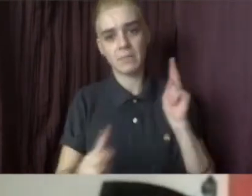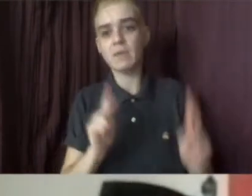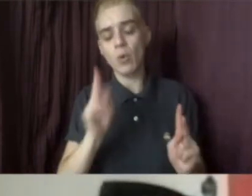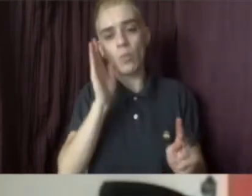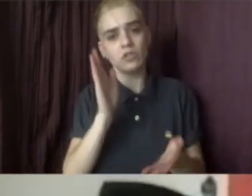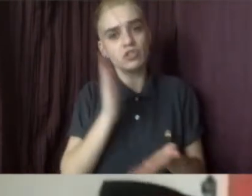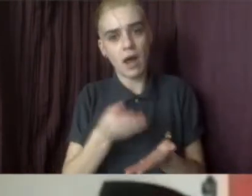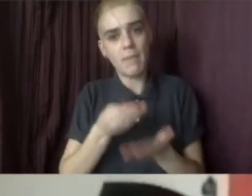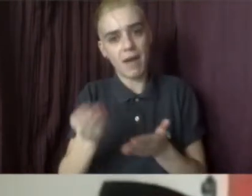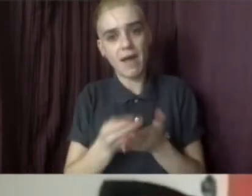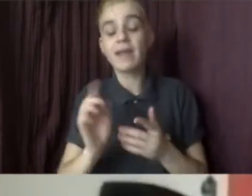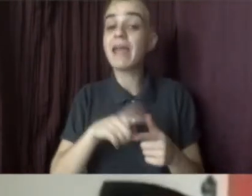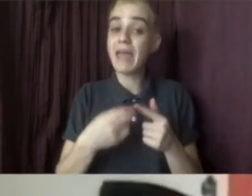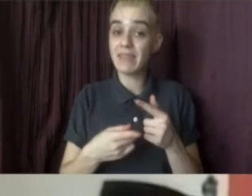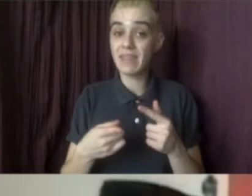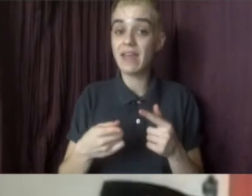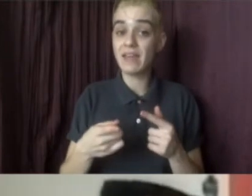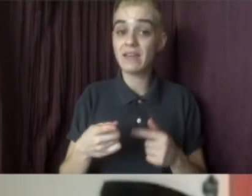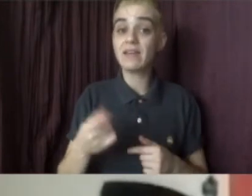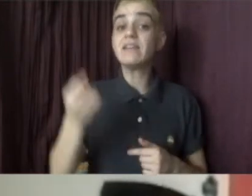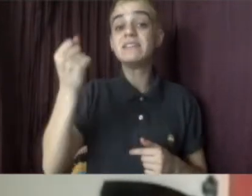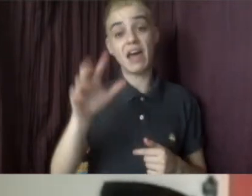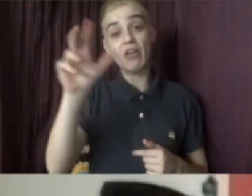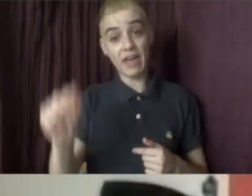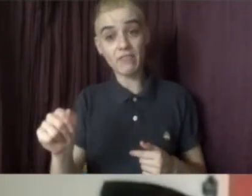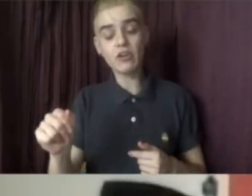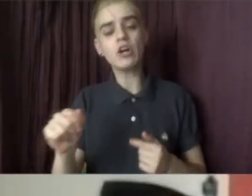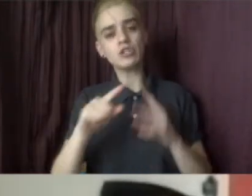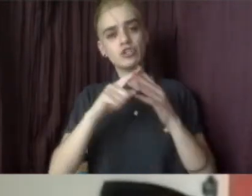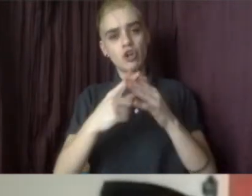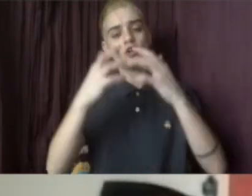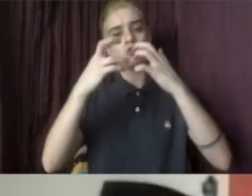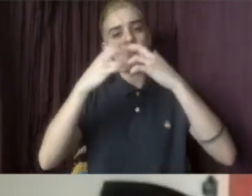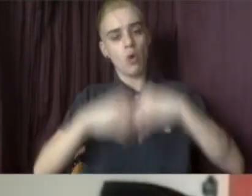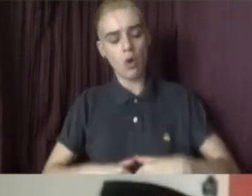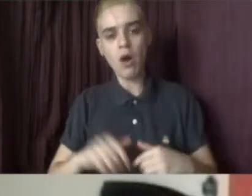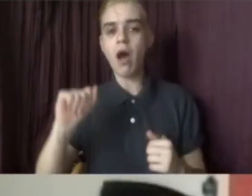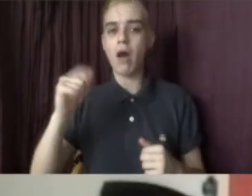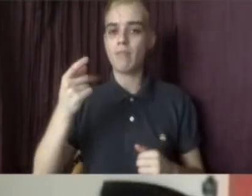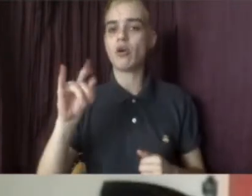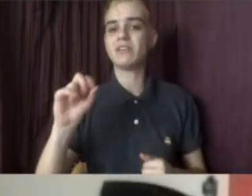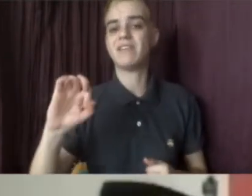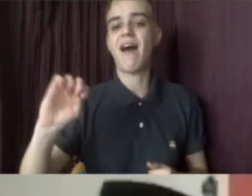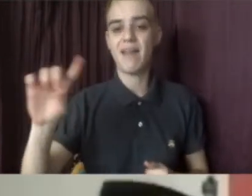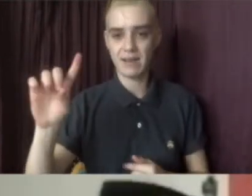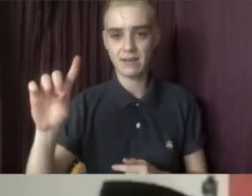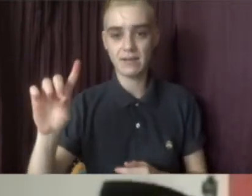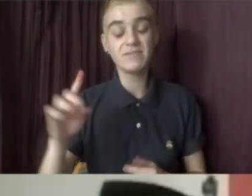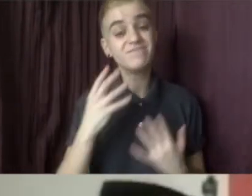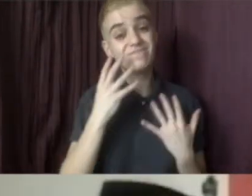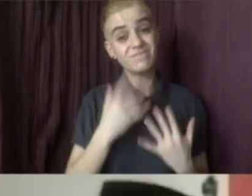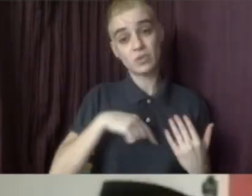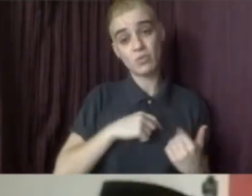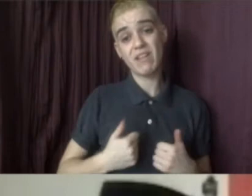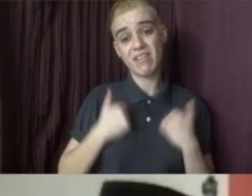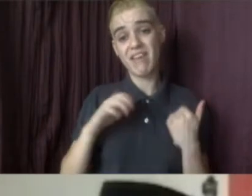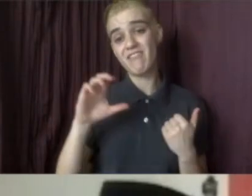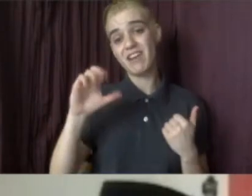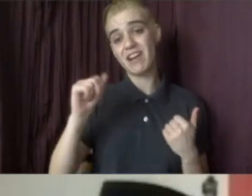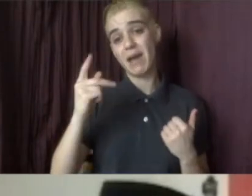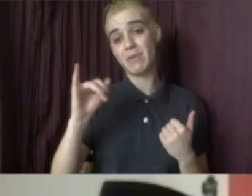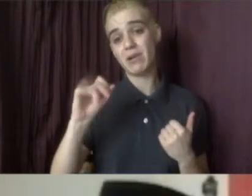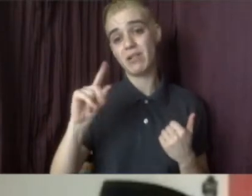that we need to start boycotting these things. And there are different ways to boycott, right? There are different ways. And also joining in social